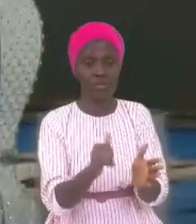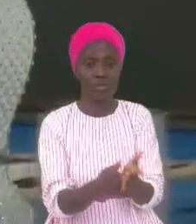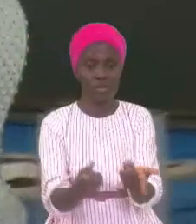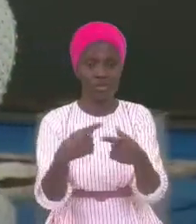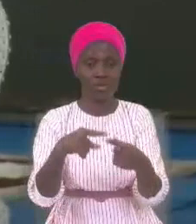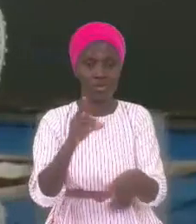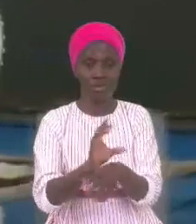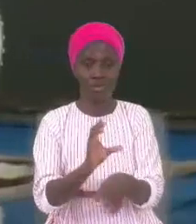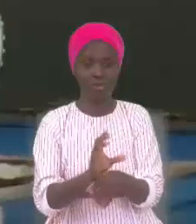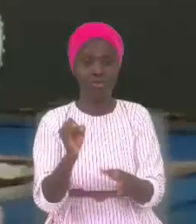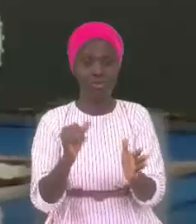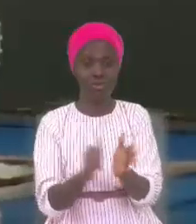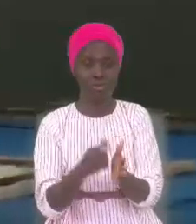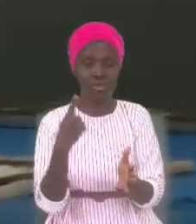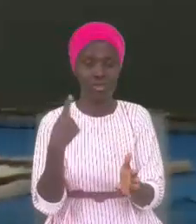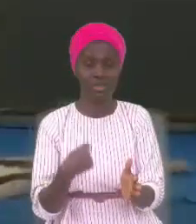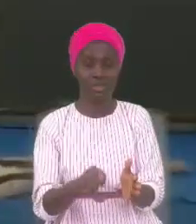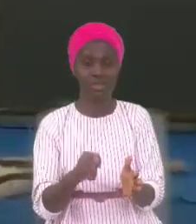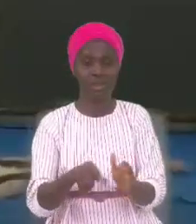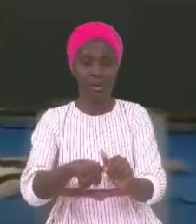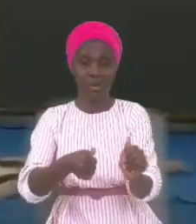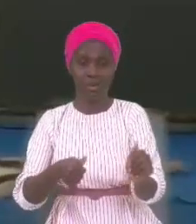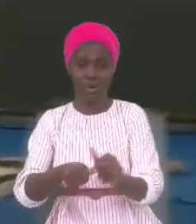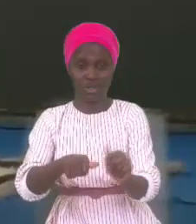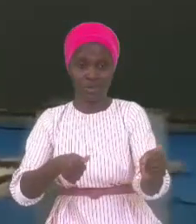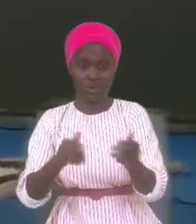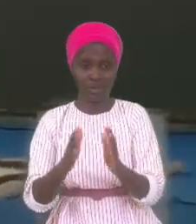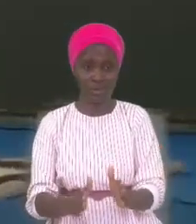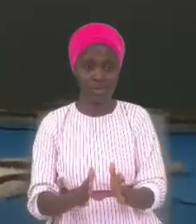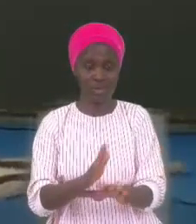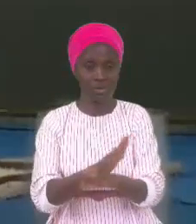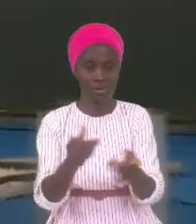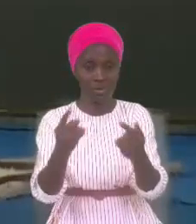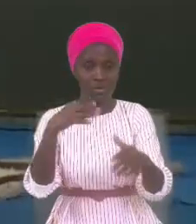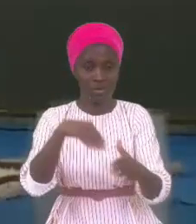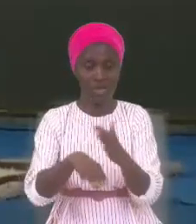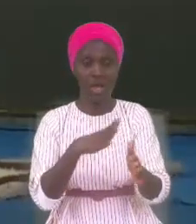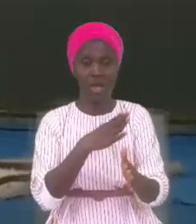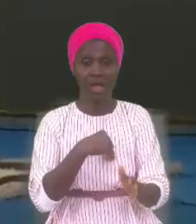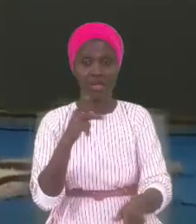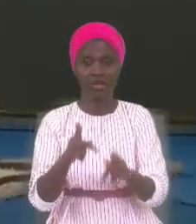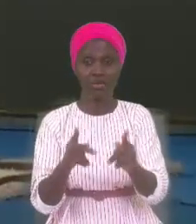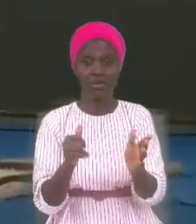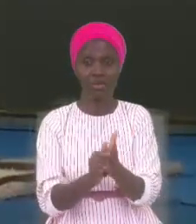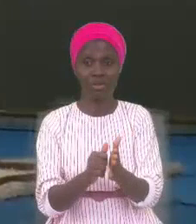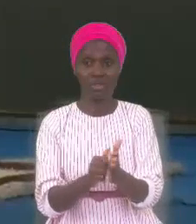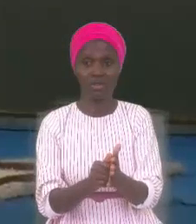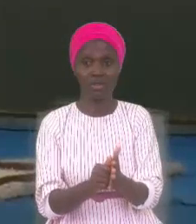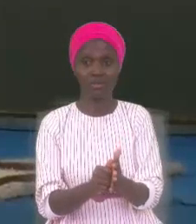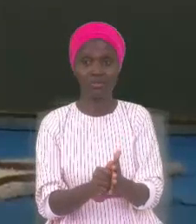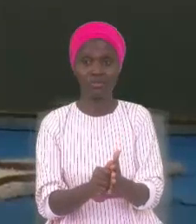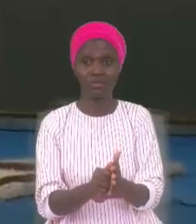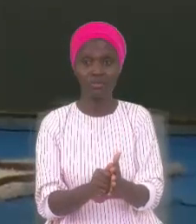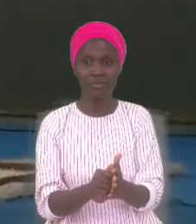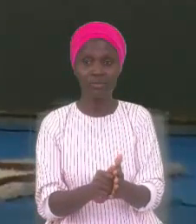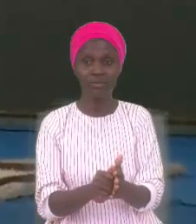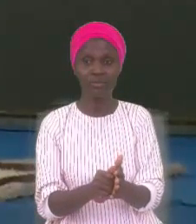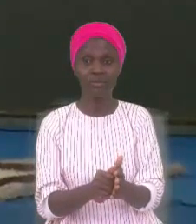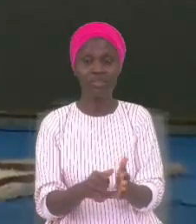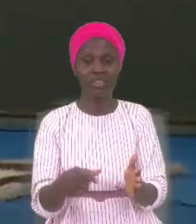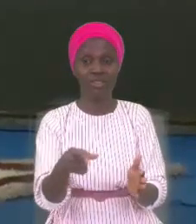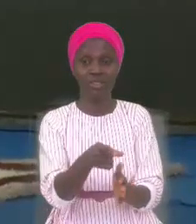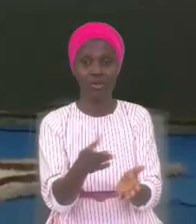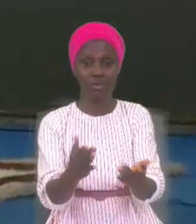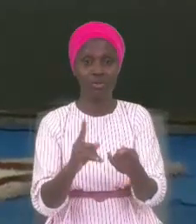the backsliders don't come in, and the people who are wanting to make a local church or some disciples, they are wanting to